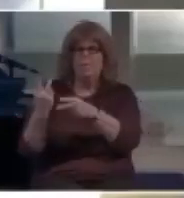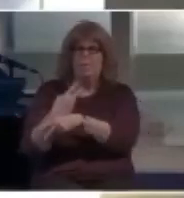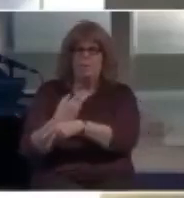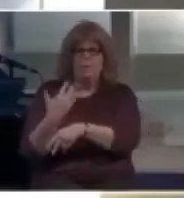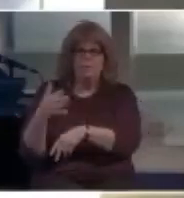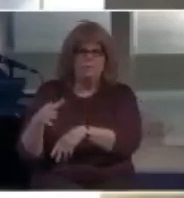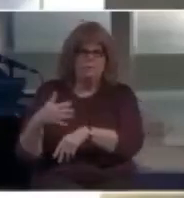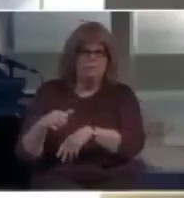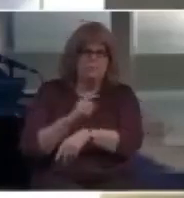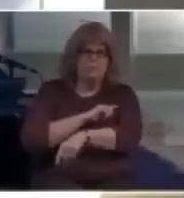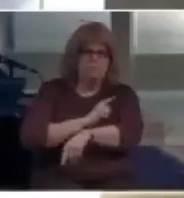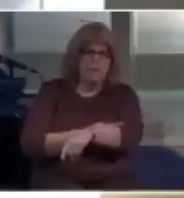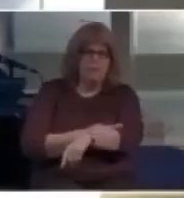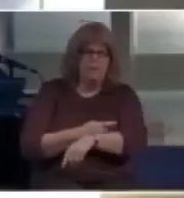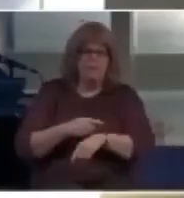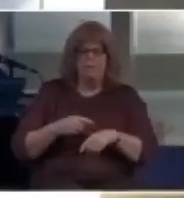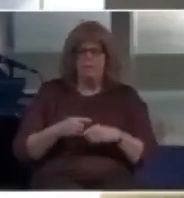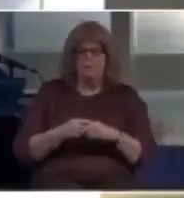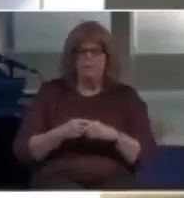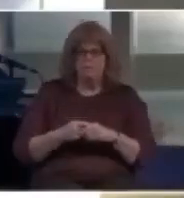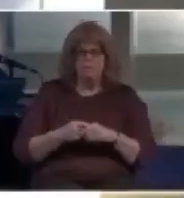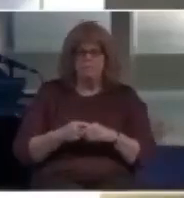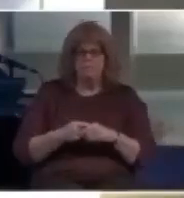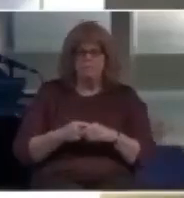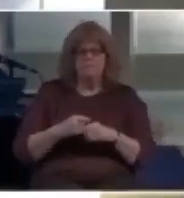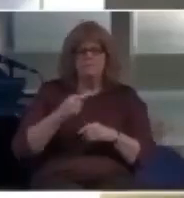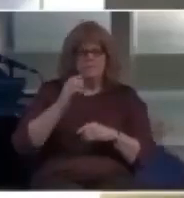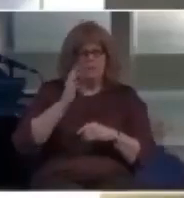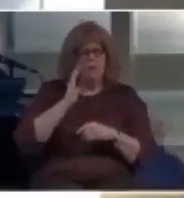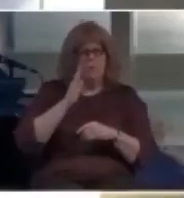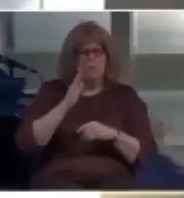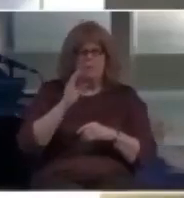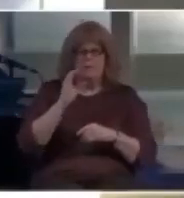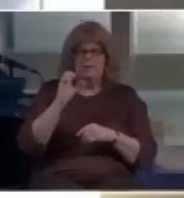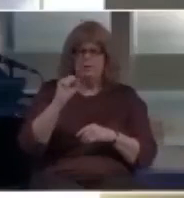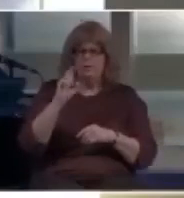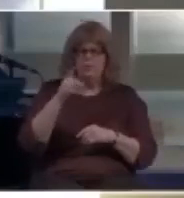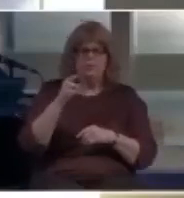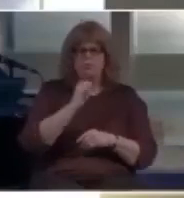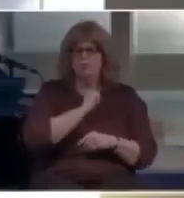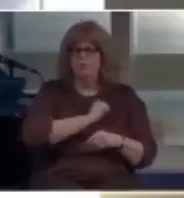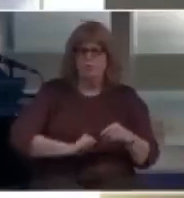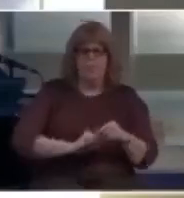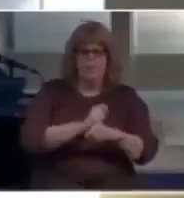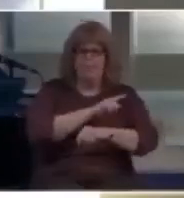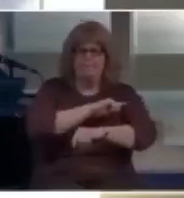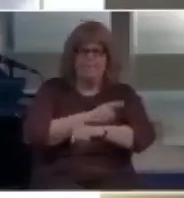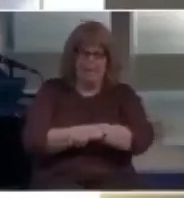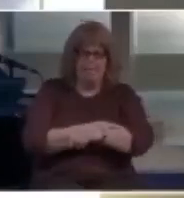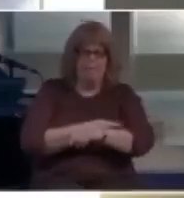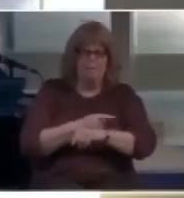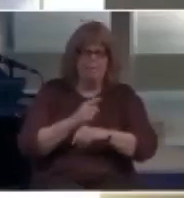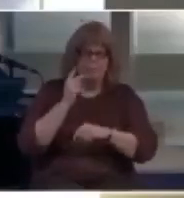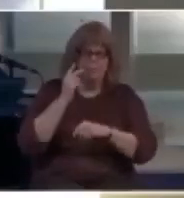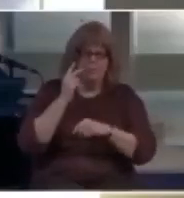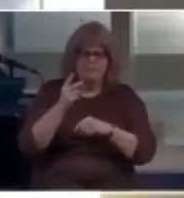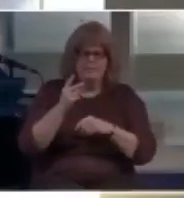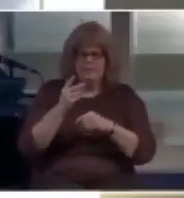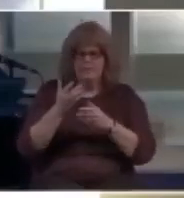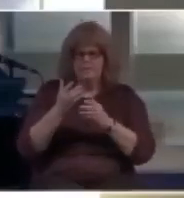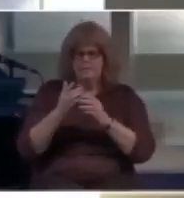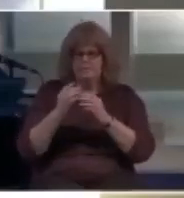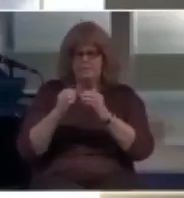And so he says that it's going to be this superpower this superpower, and we'll see how he develops